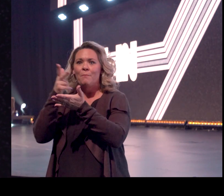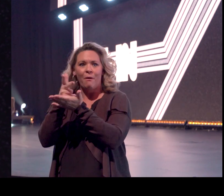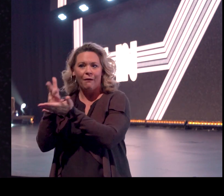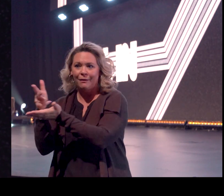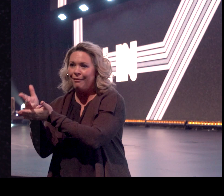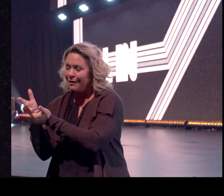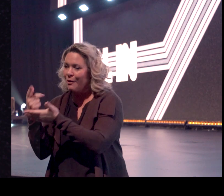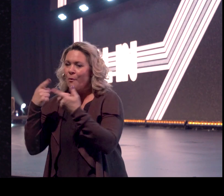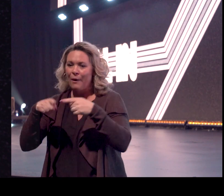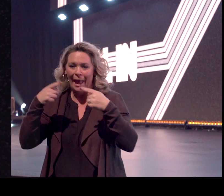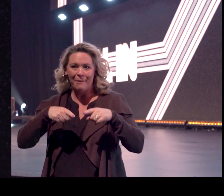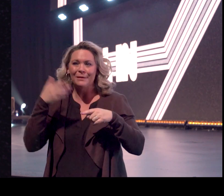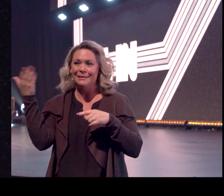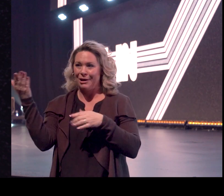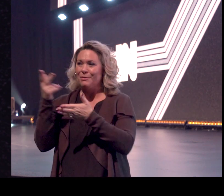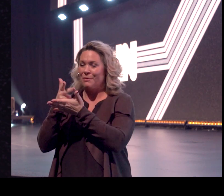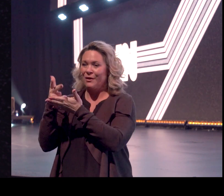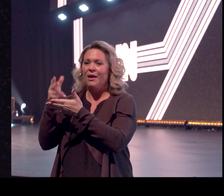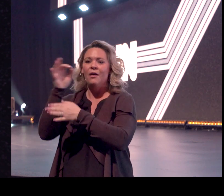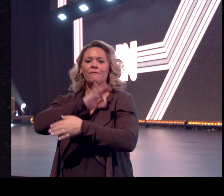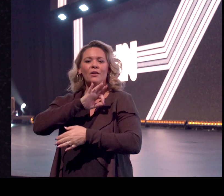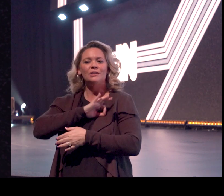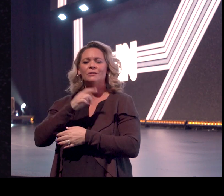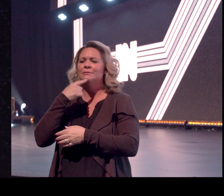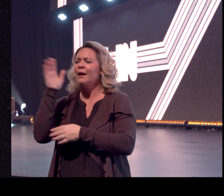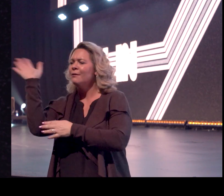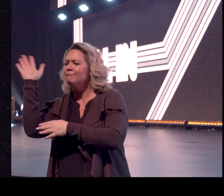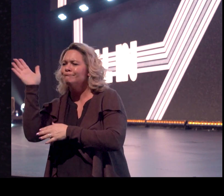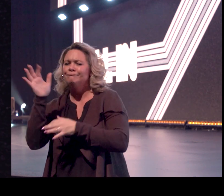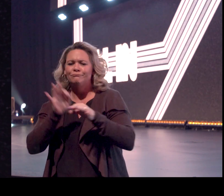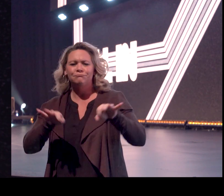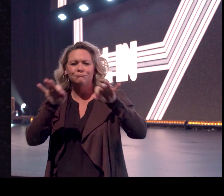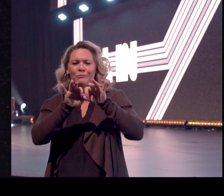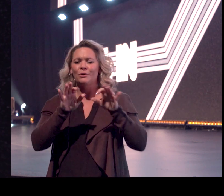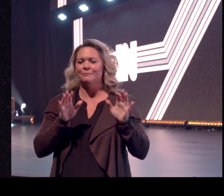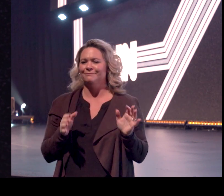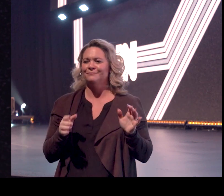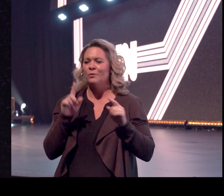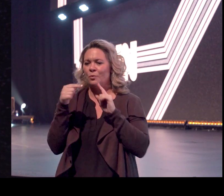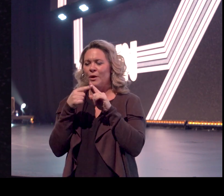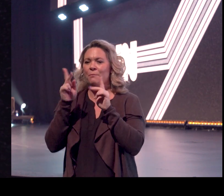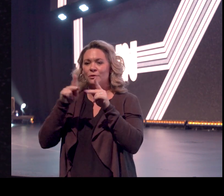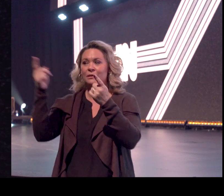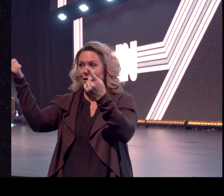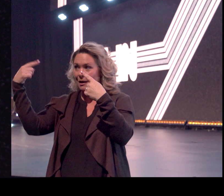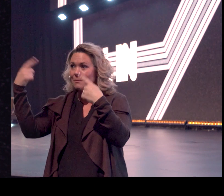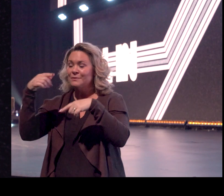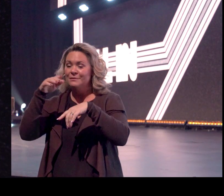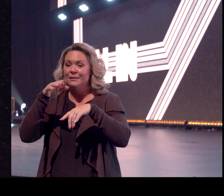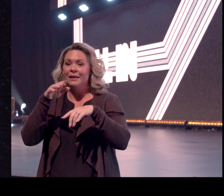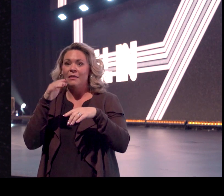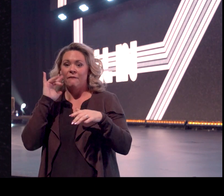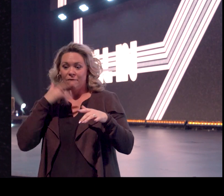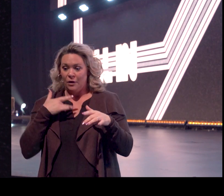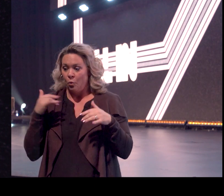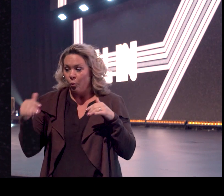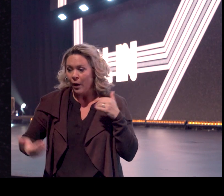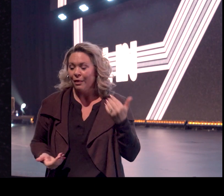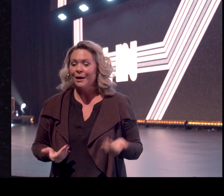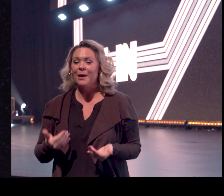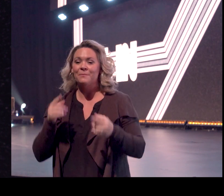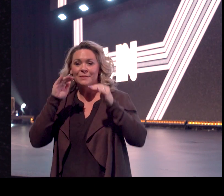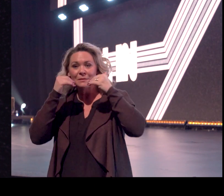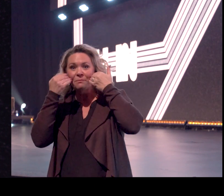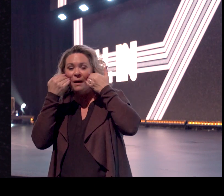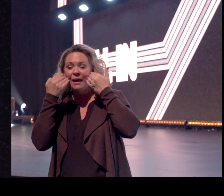role, the parking lot, what happens in the parking lot, and our volunteers out there, unbelievably important. When someone steps on the campus, them feeling welcomed